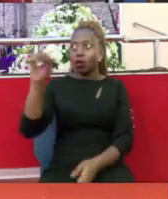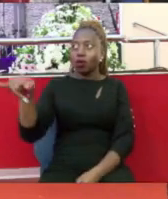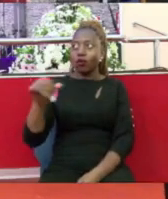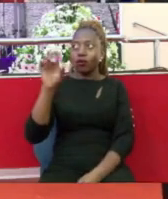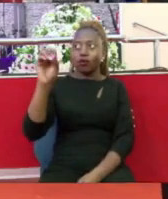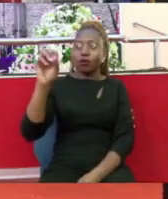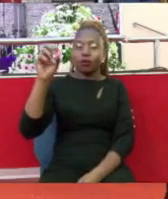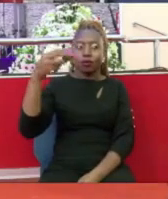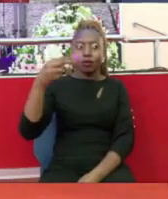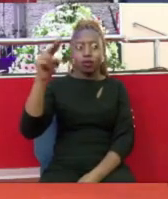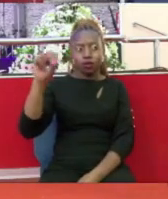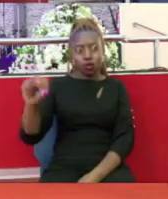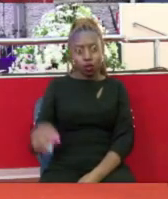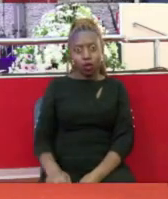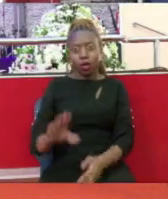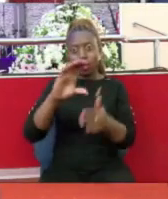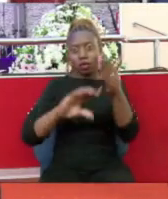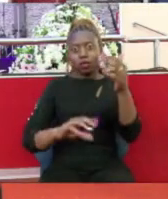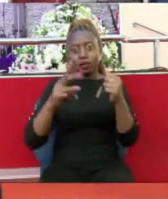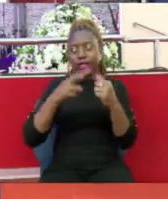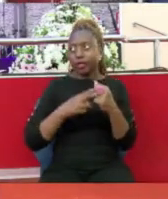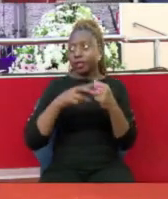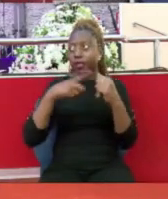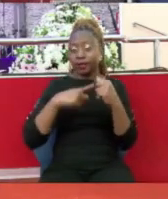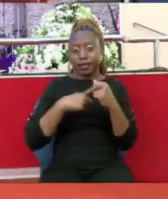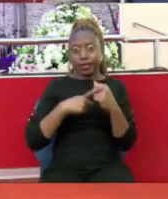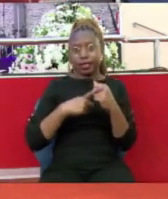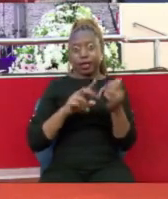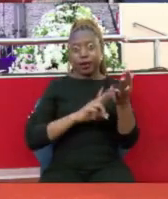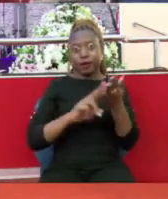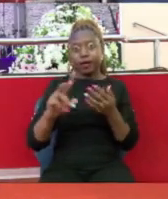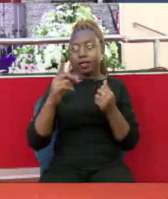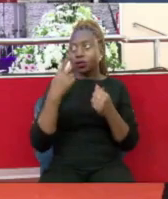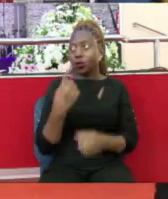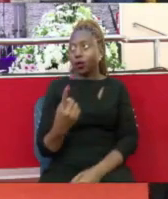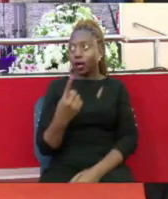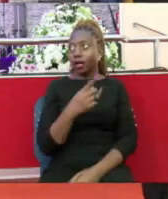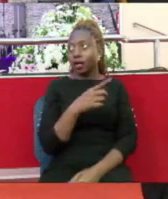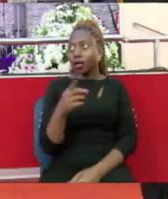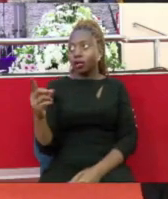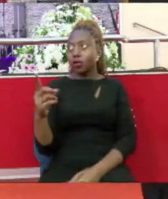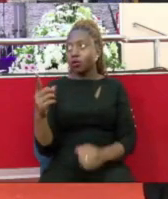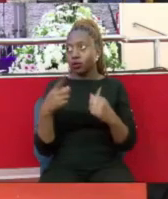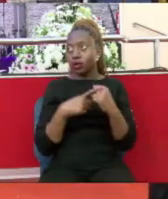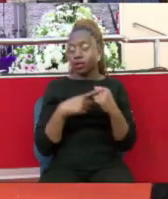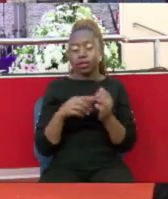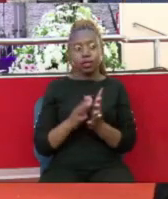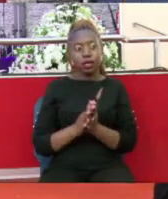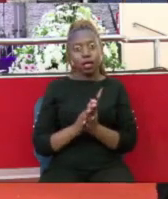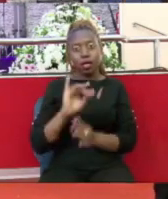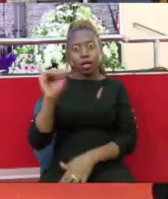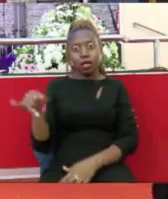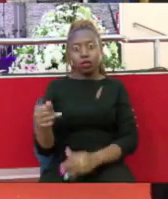15. John chapter 6 verse 1 to 15. Kunirathi Yohana 6 mstari wa kwanza hadi wa 6. John is in the New